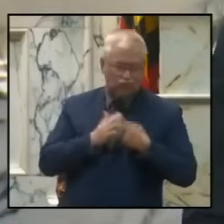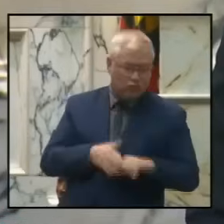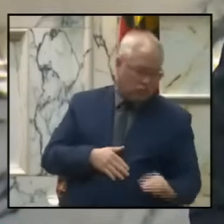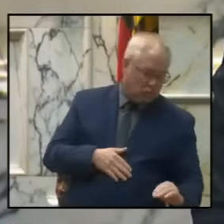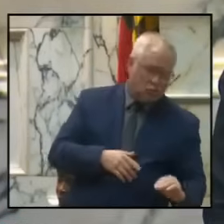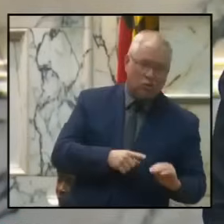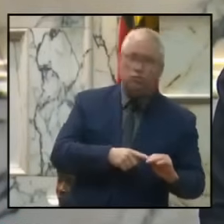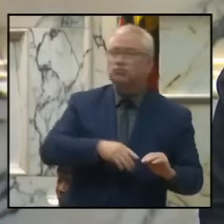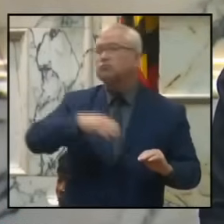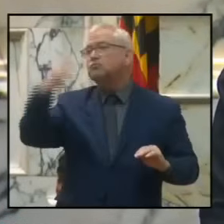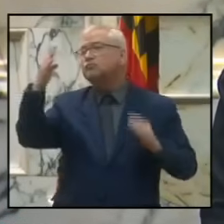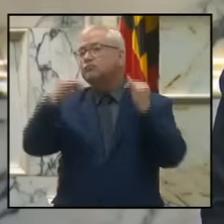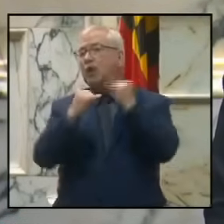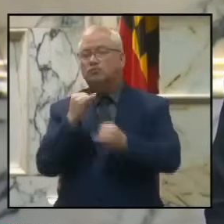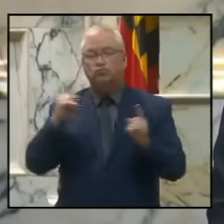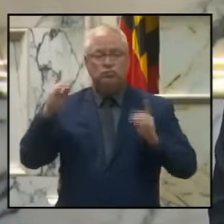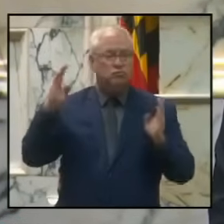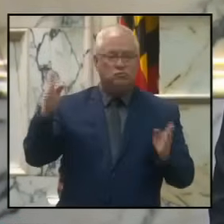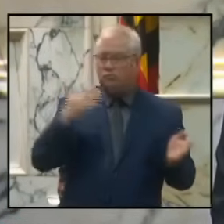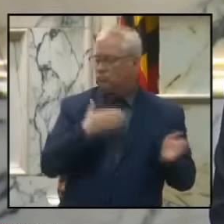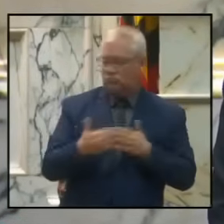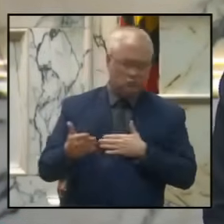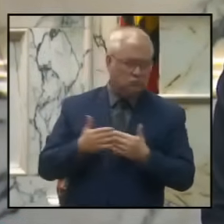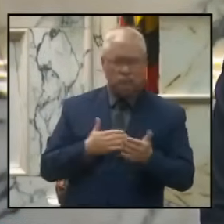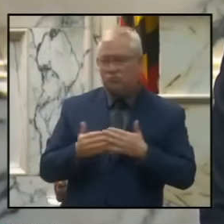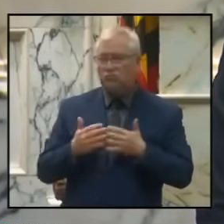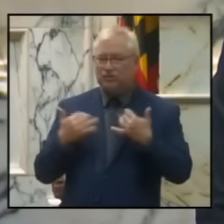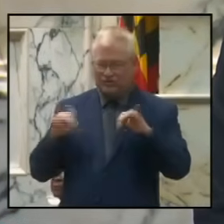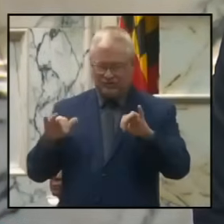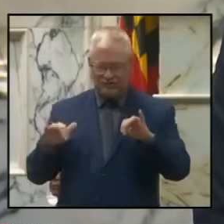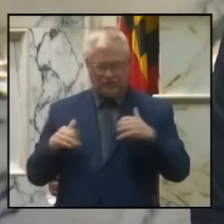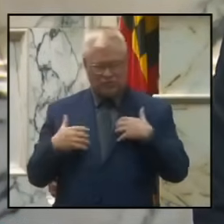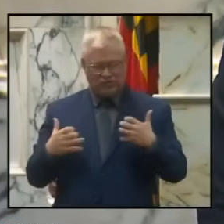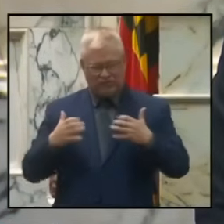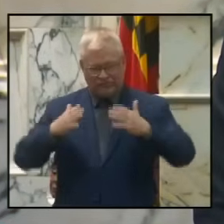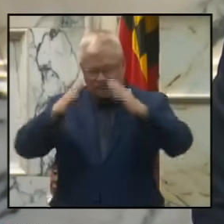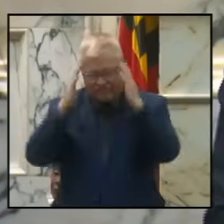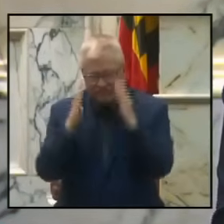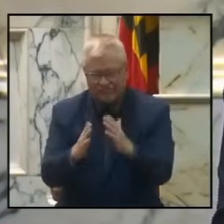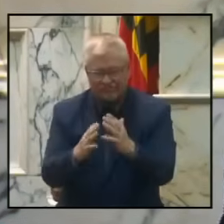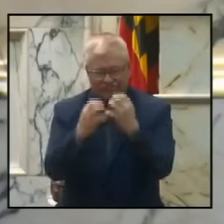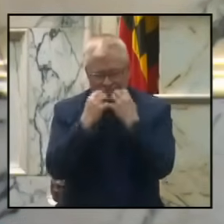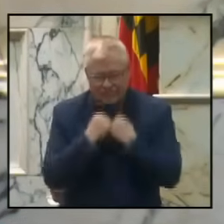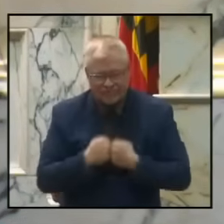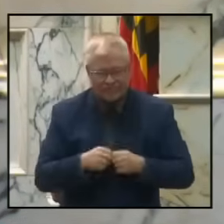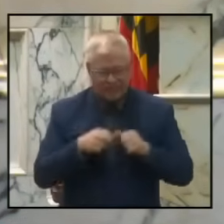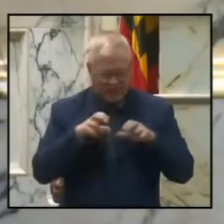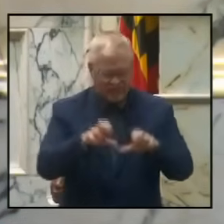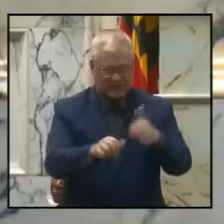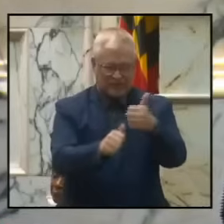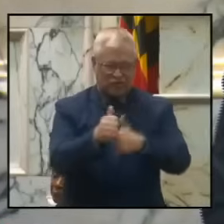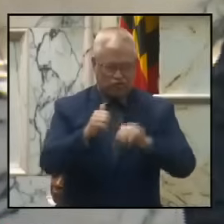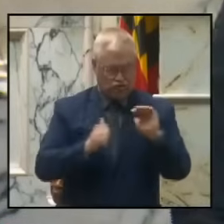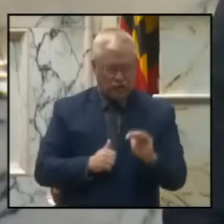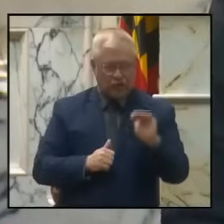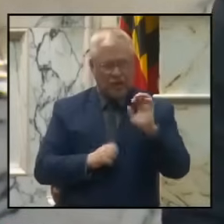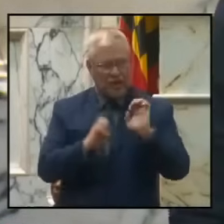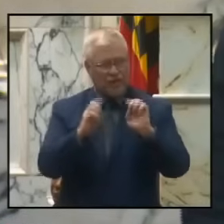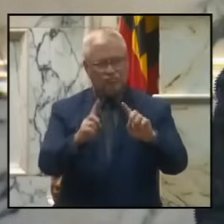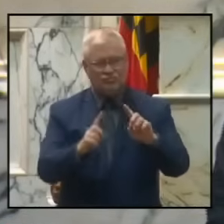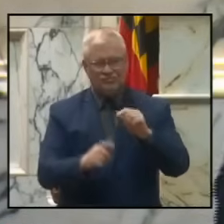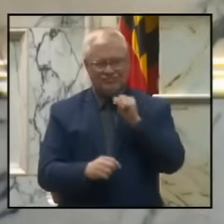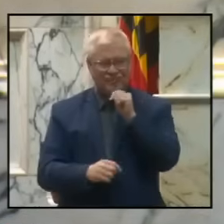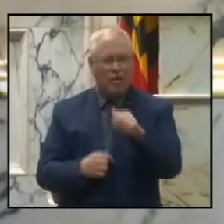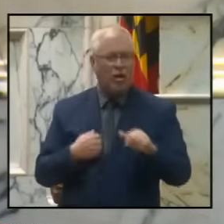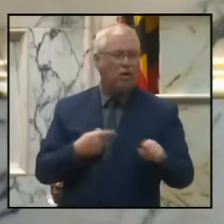ends. We have preserved record investments in childcare because parents should not have to choose between a good-paying